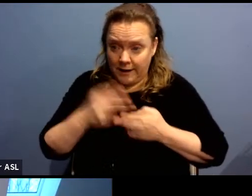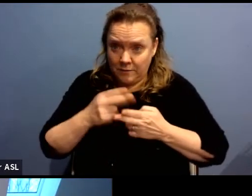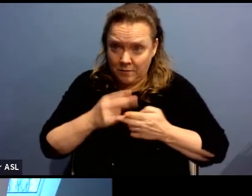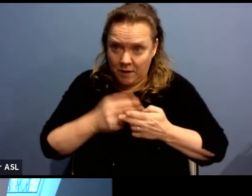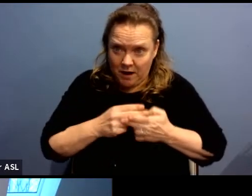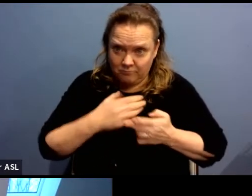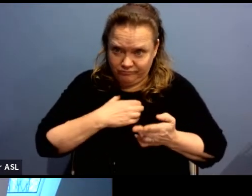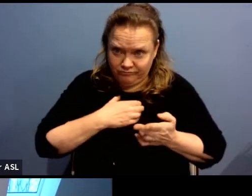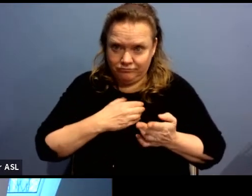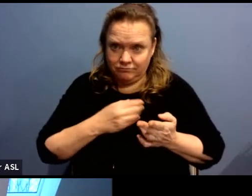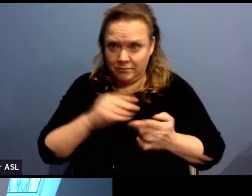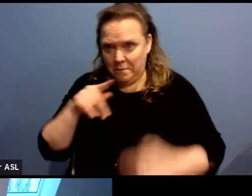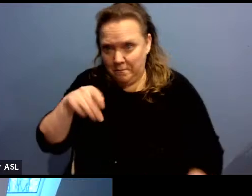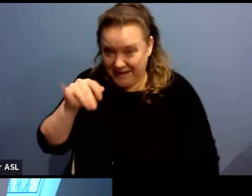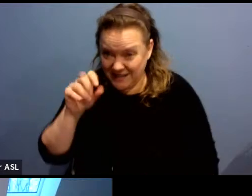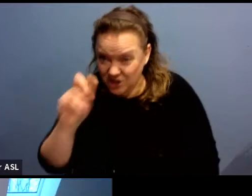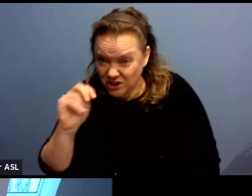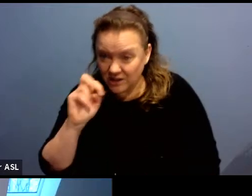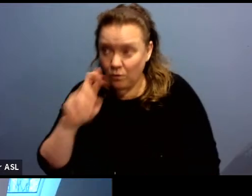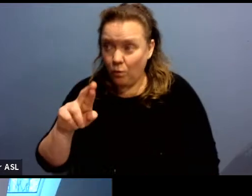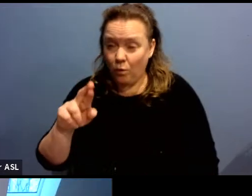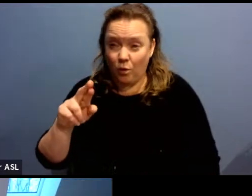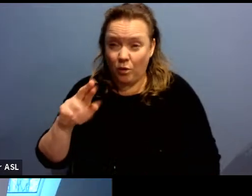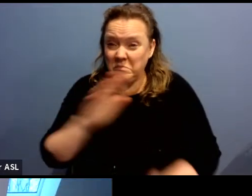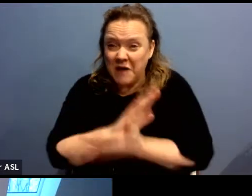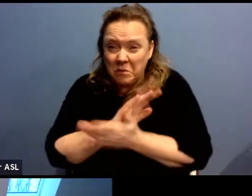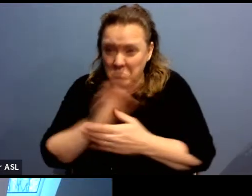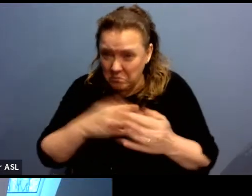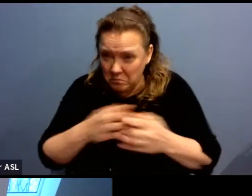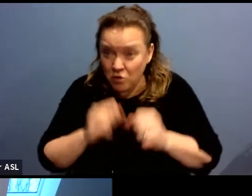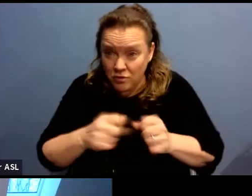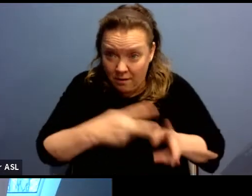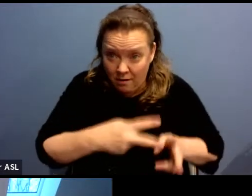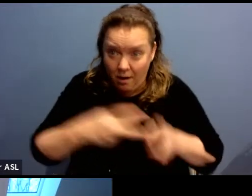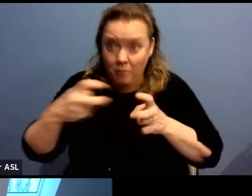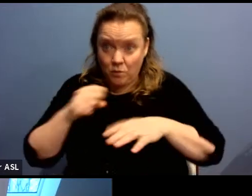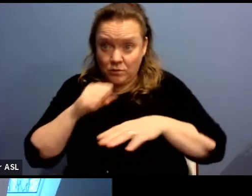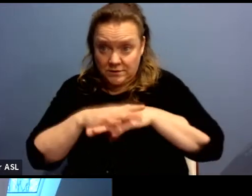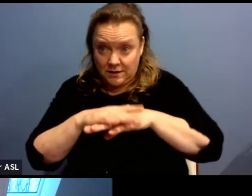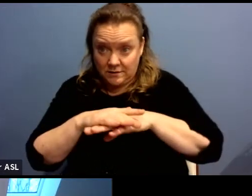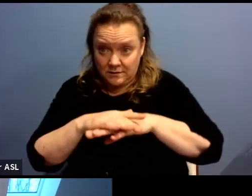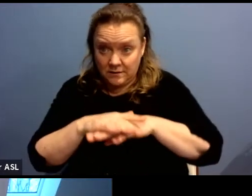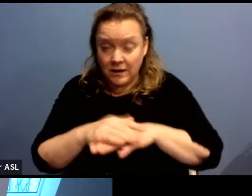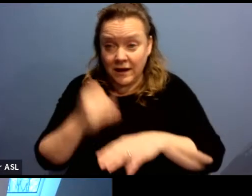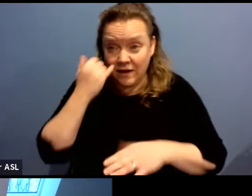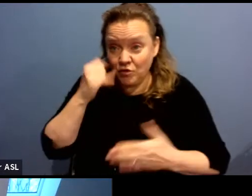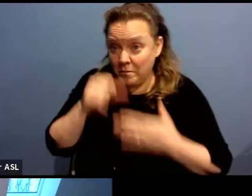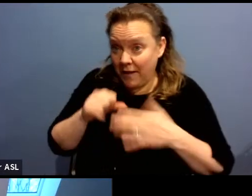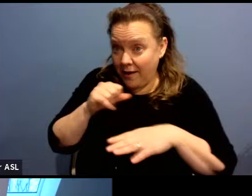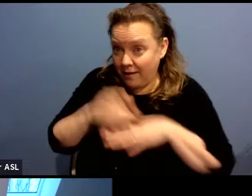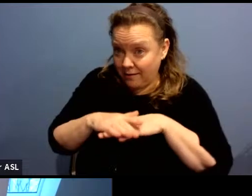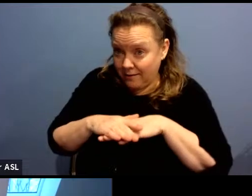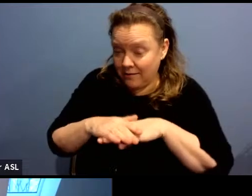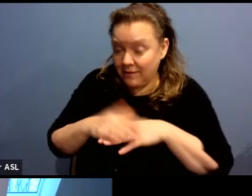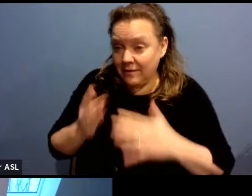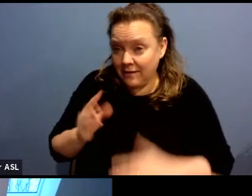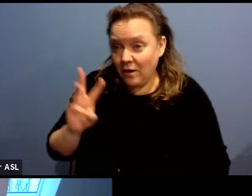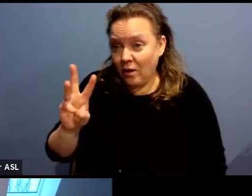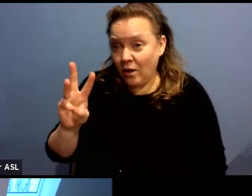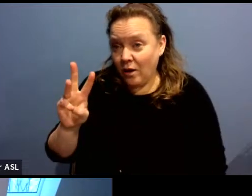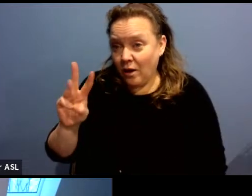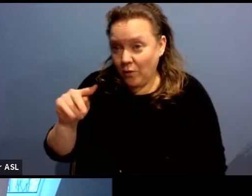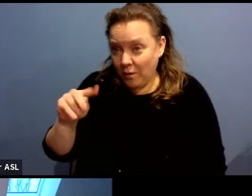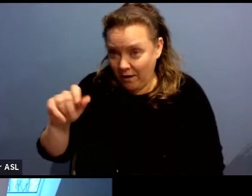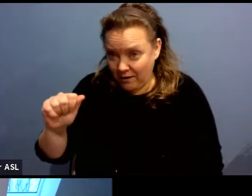also mail testimony to the Office of the Secretary, WMATA, 600 5th